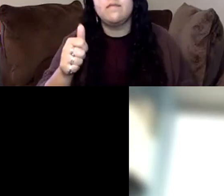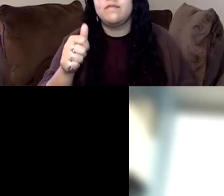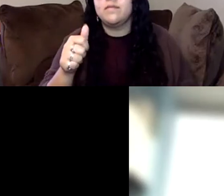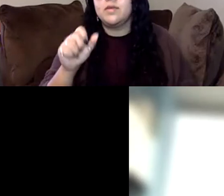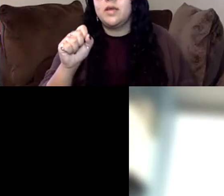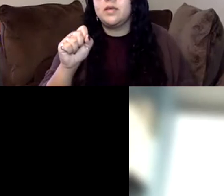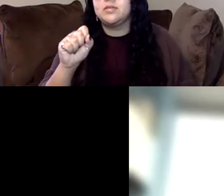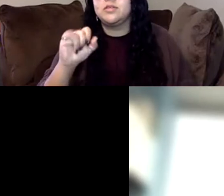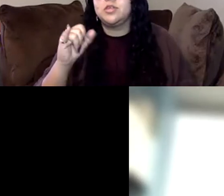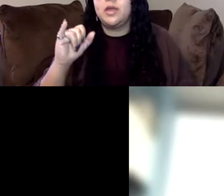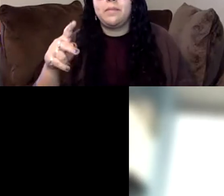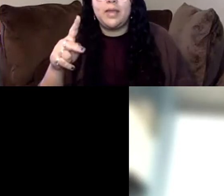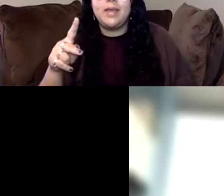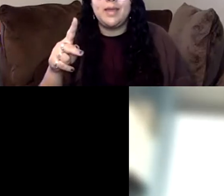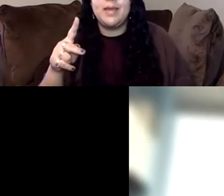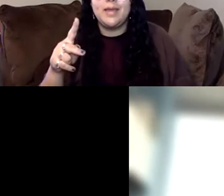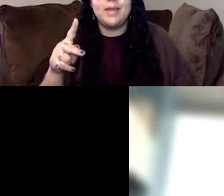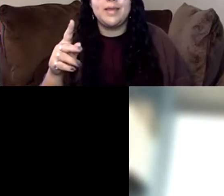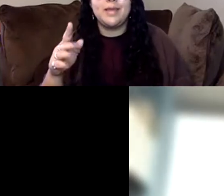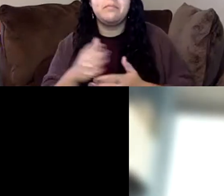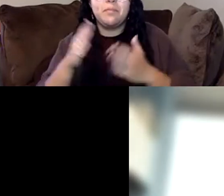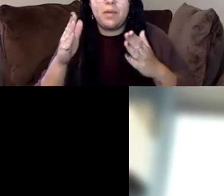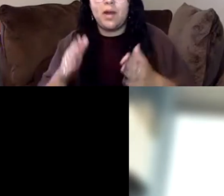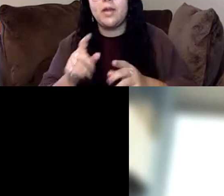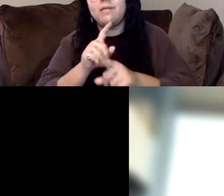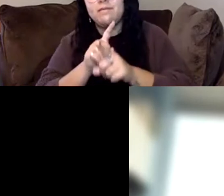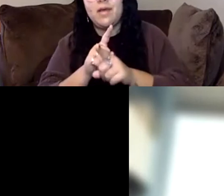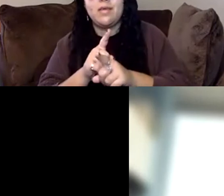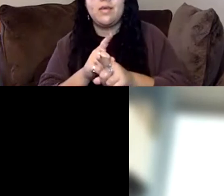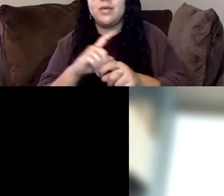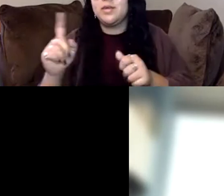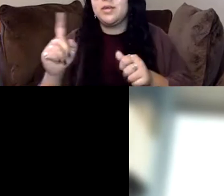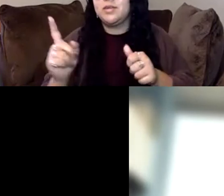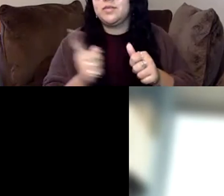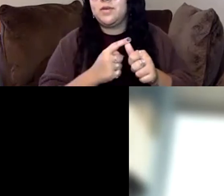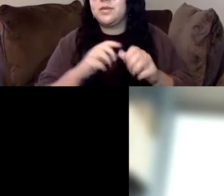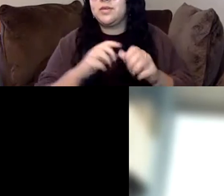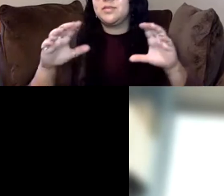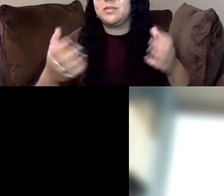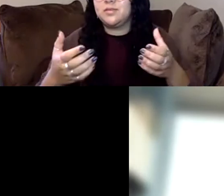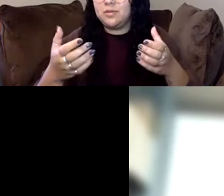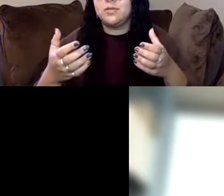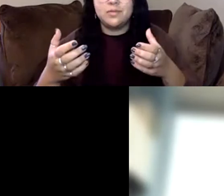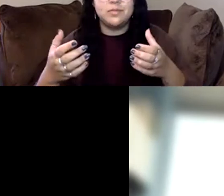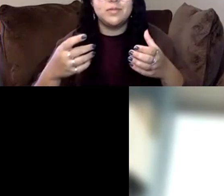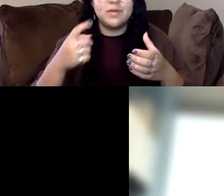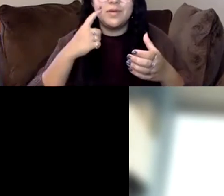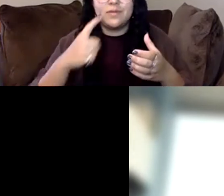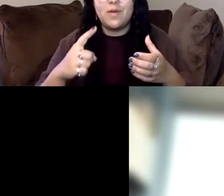first cohort 3 years back of anti-racism for white people. She'll share a bit about her experience. Welcome,